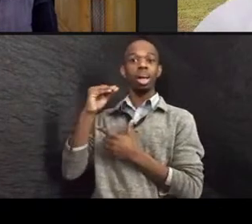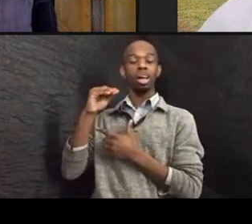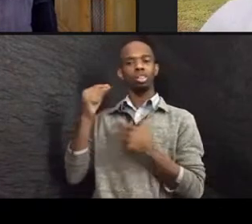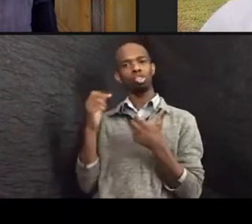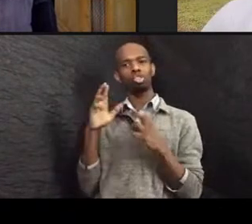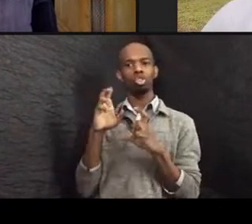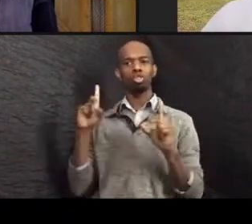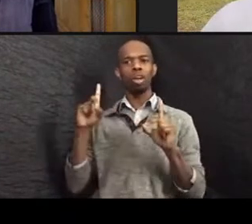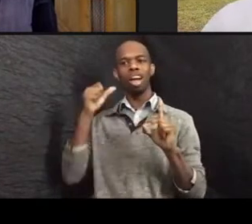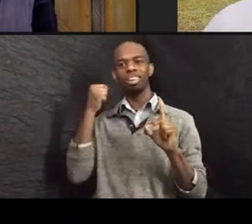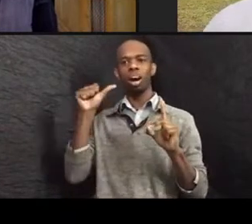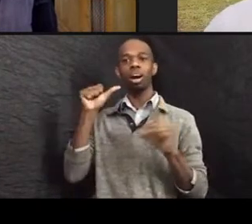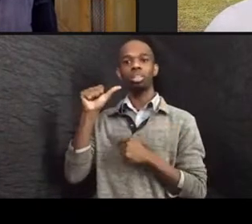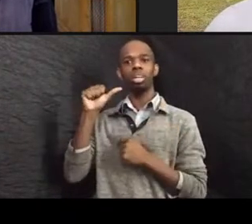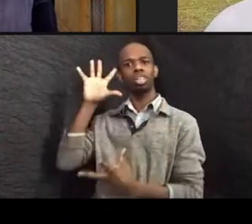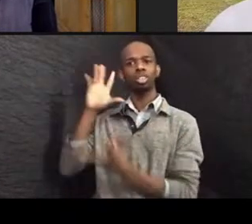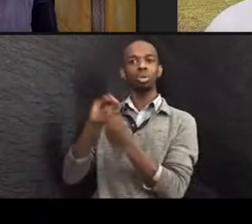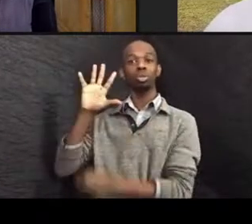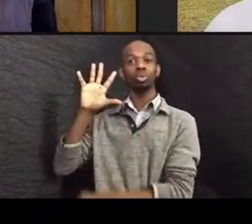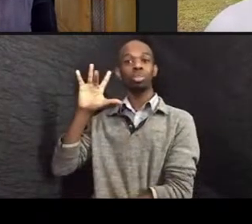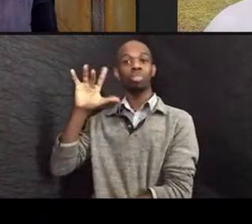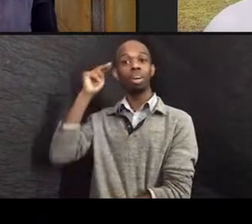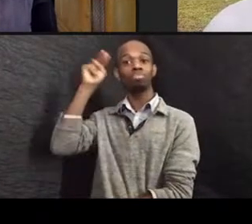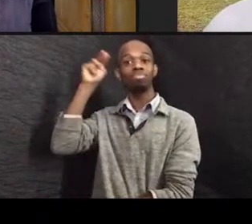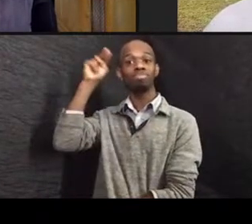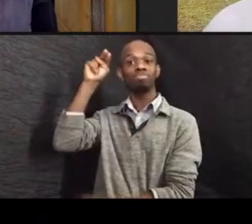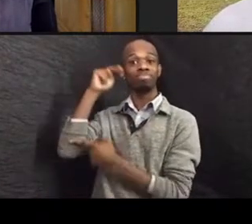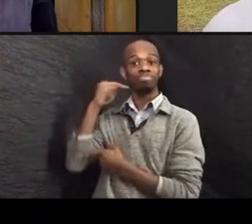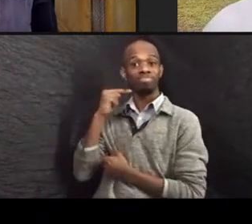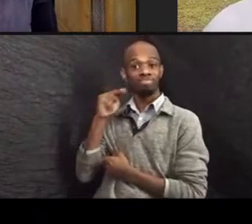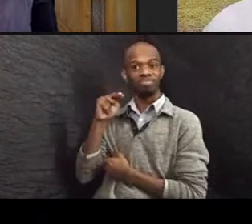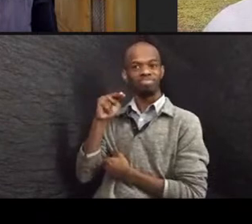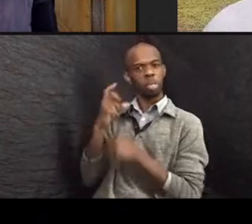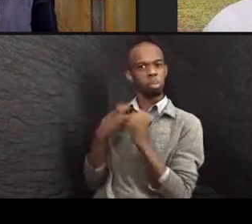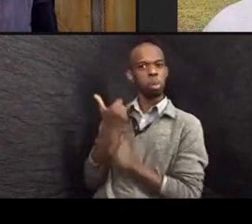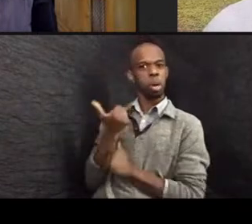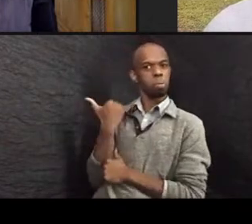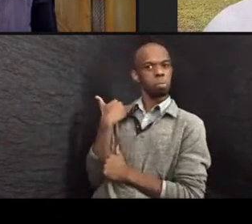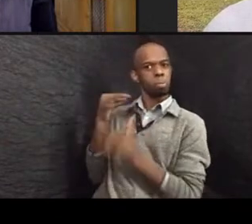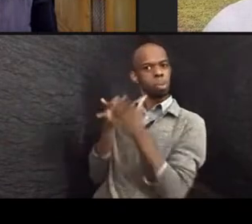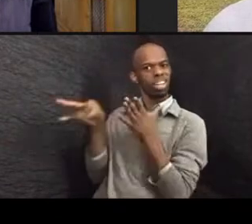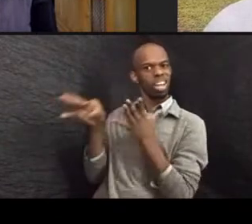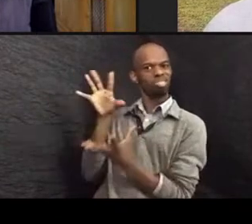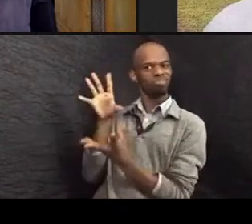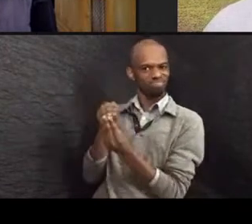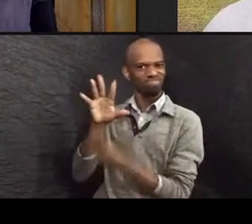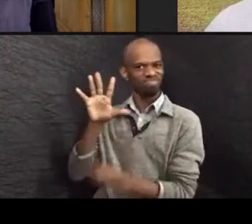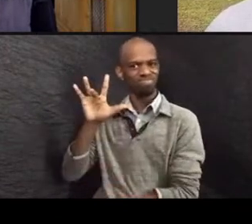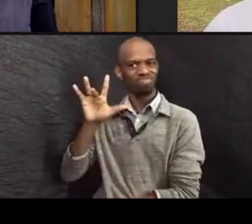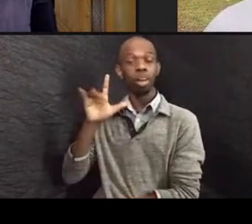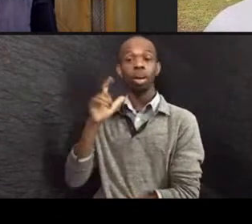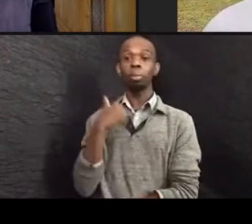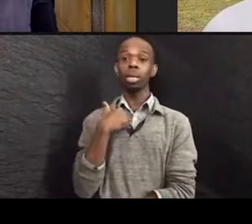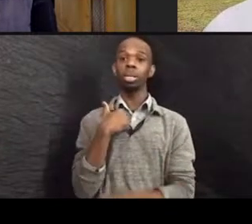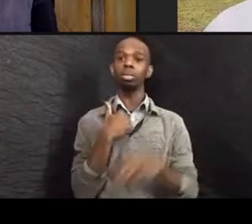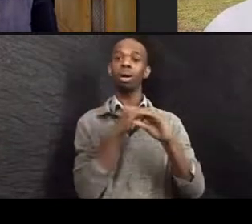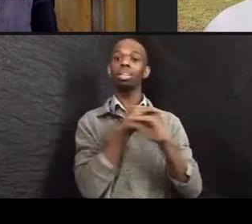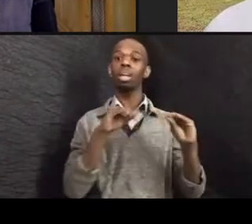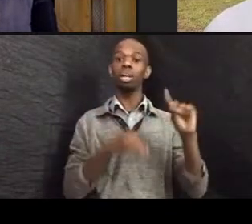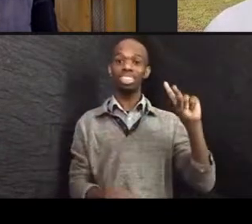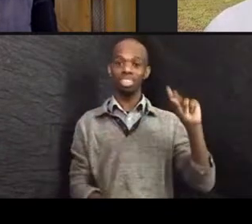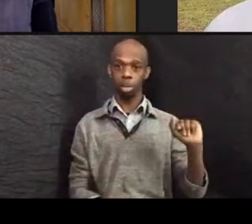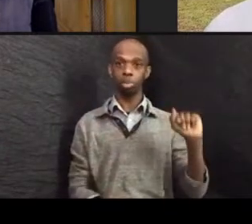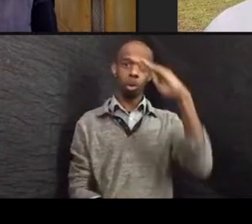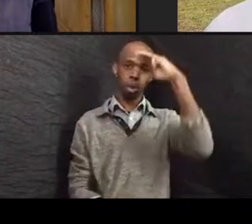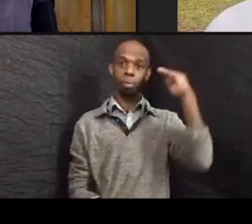plus nieces and nephews at last count. I am a non-disabled Black woman. Now and forever,